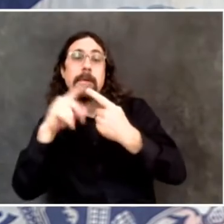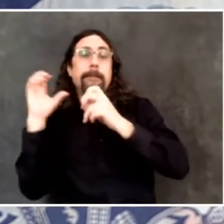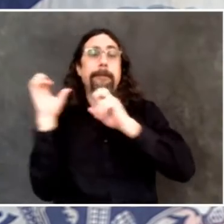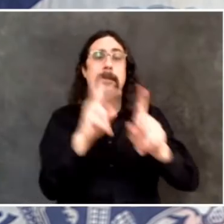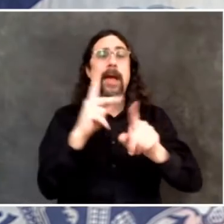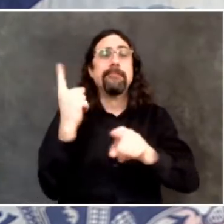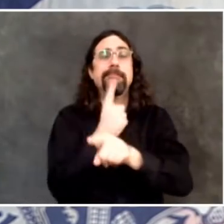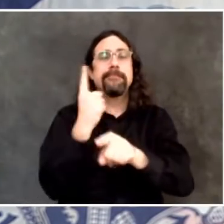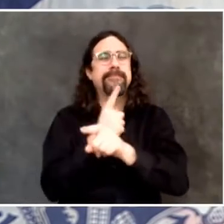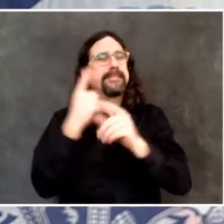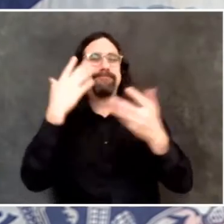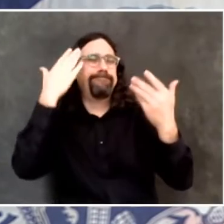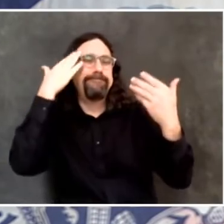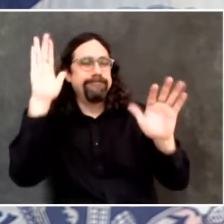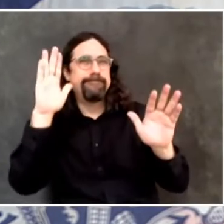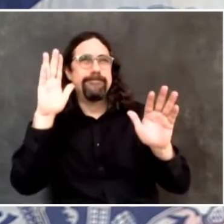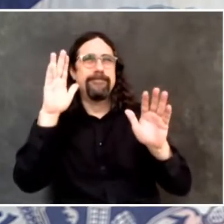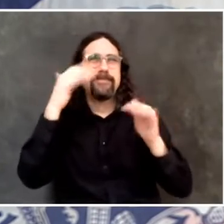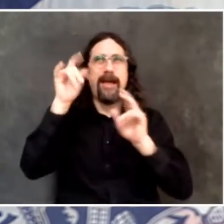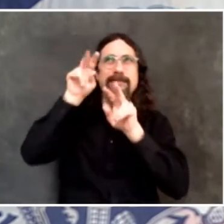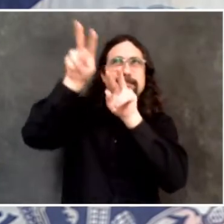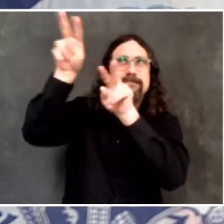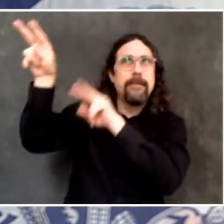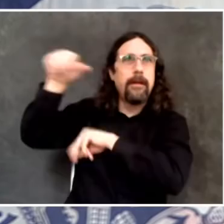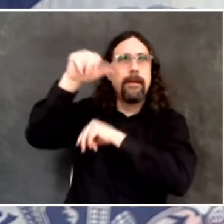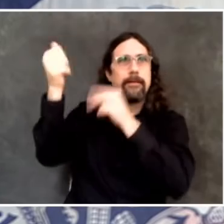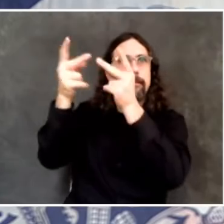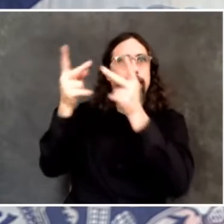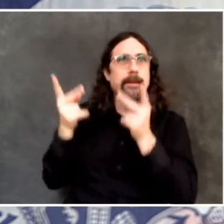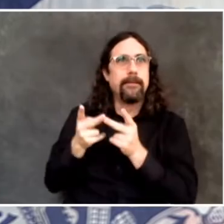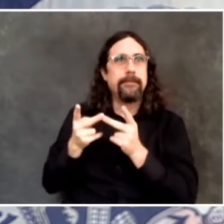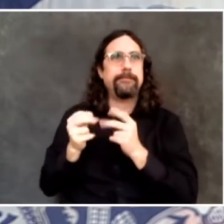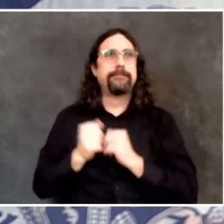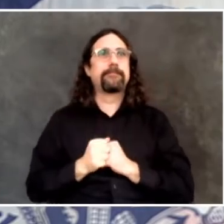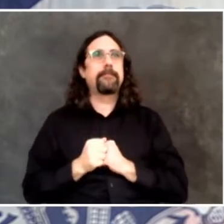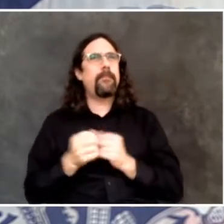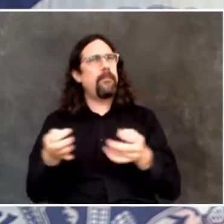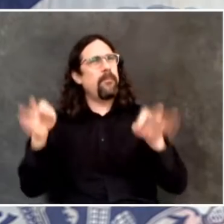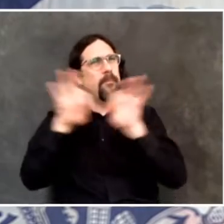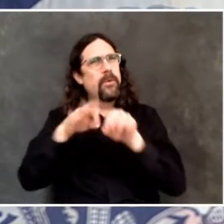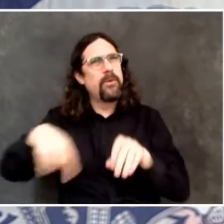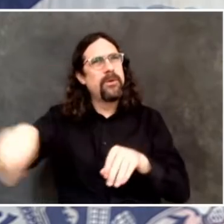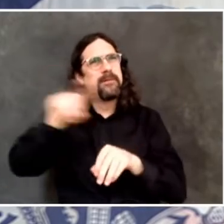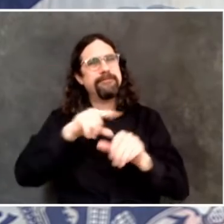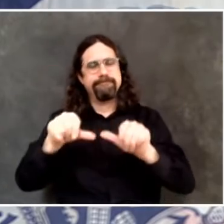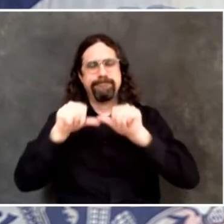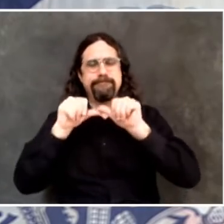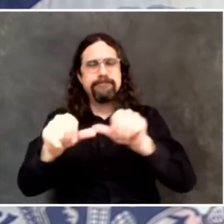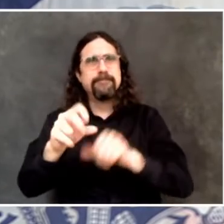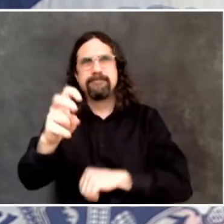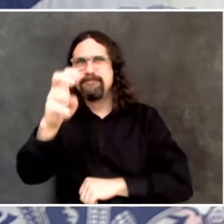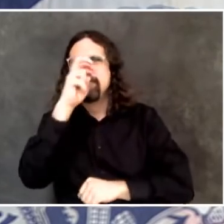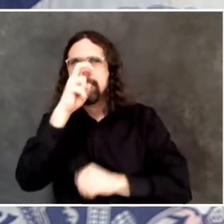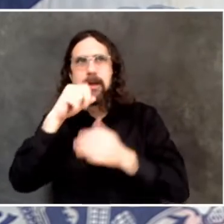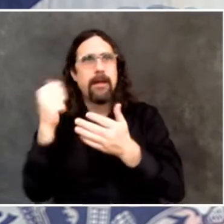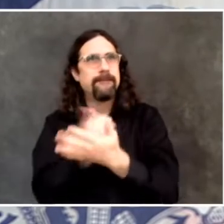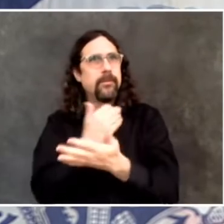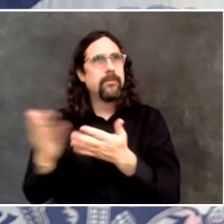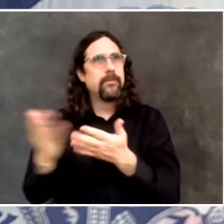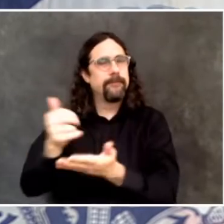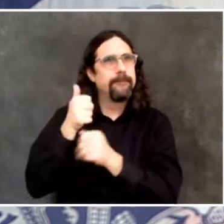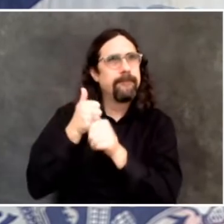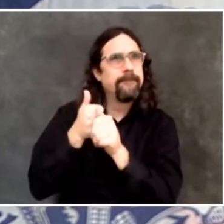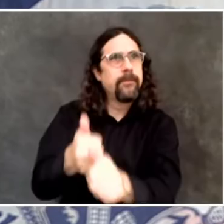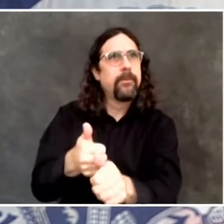And that is frustrating. I'm trying to tell you the truth based on all the information we have, but it's frustrating because we all want to get back to normal.